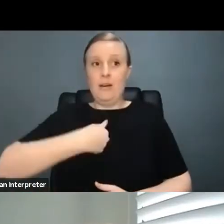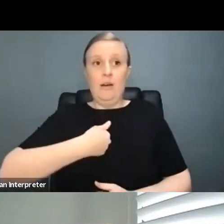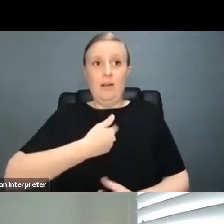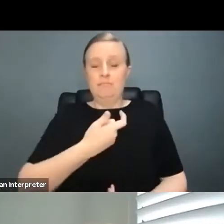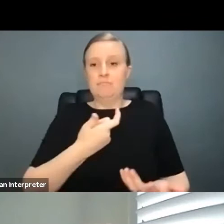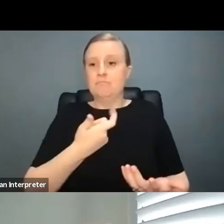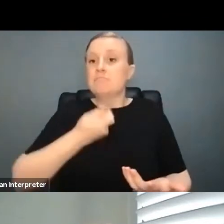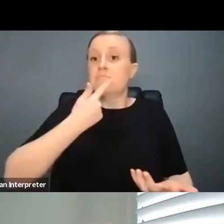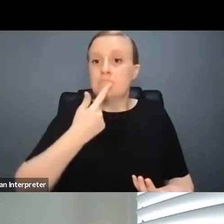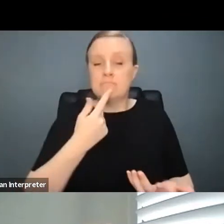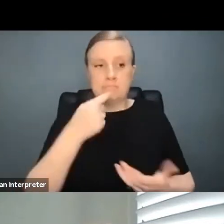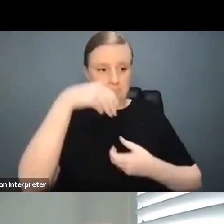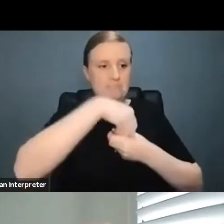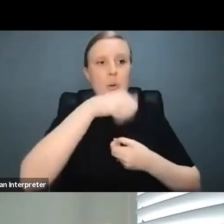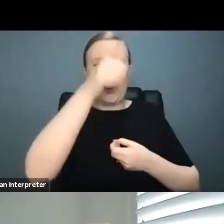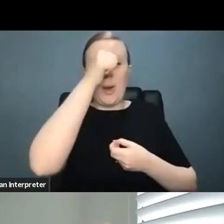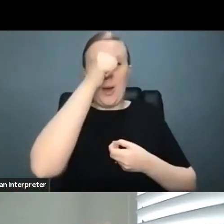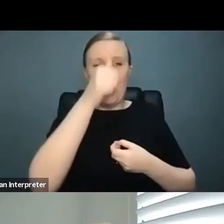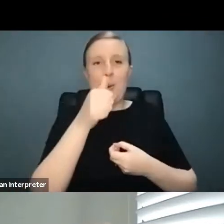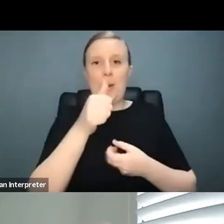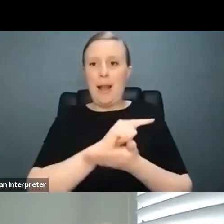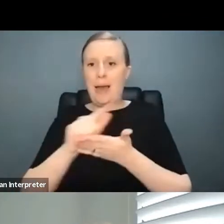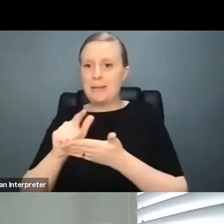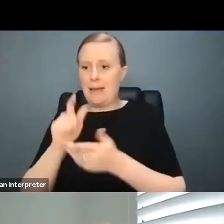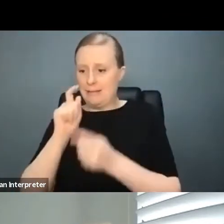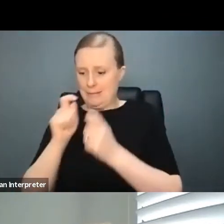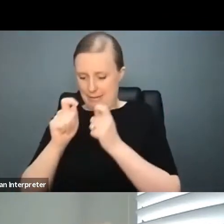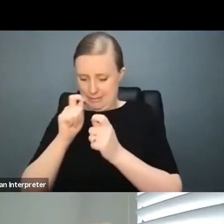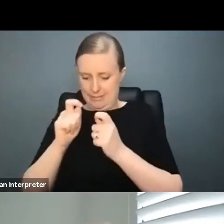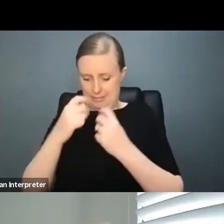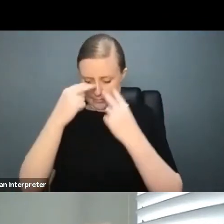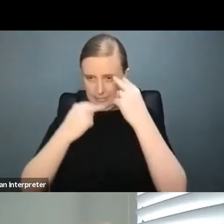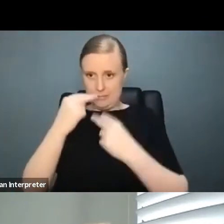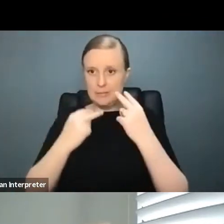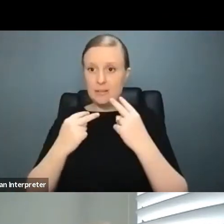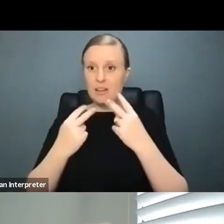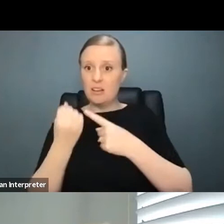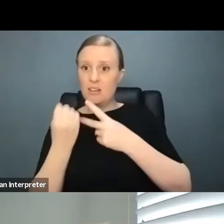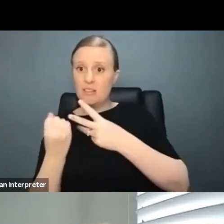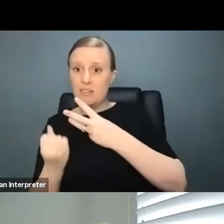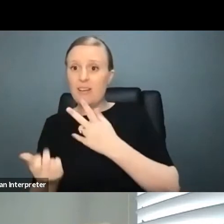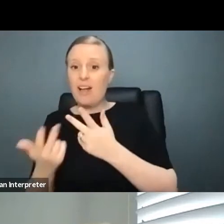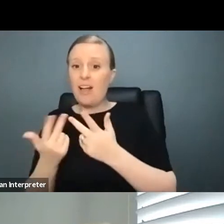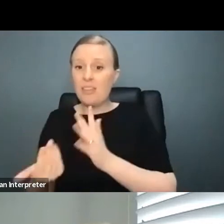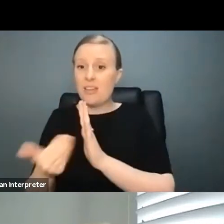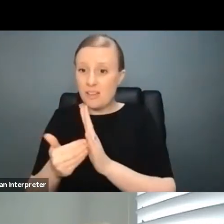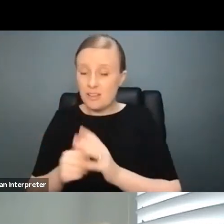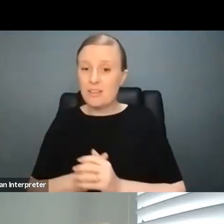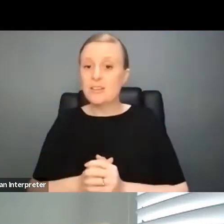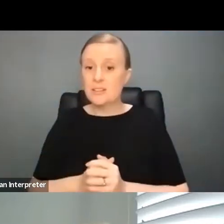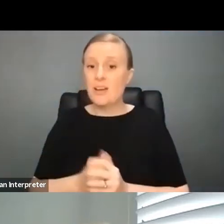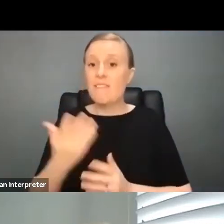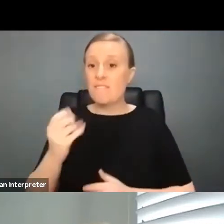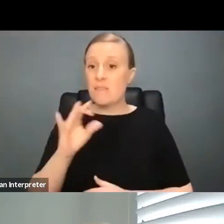of cases had methamphetamine in them. So even though it wasn't reported, that was by far the most commonly detected